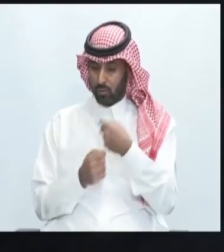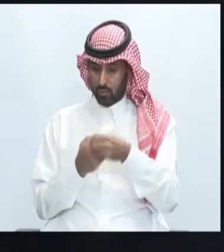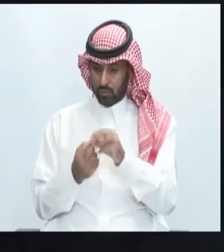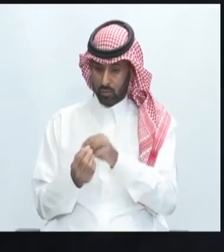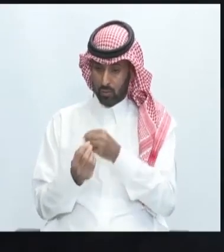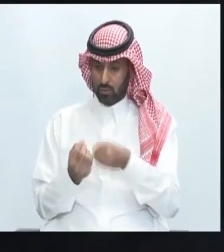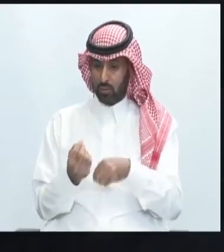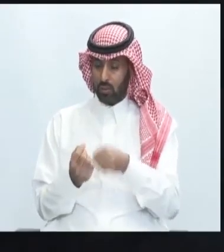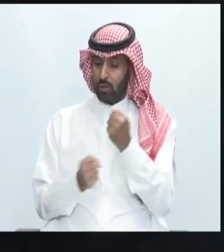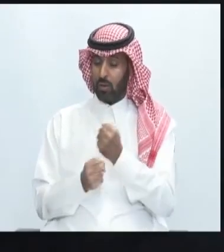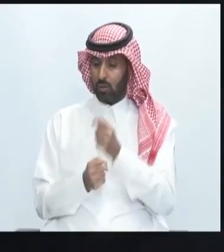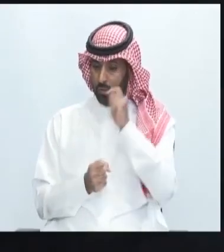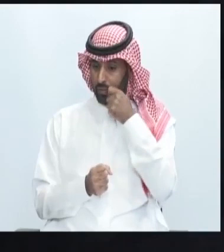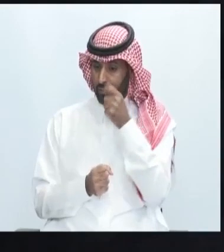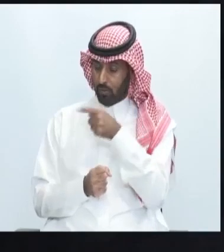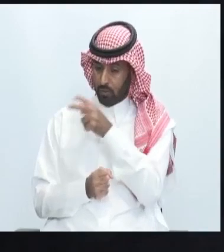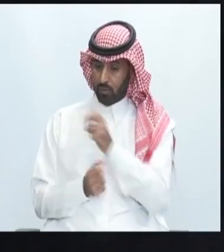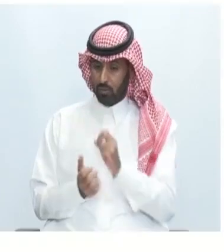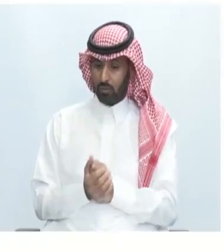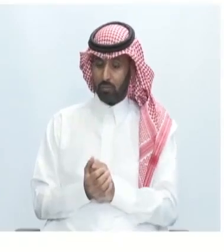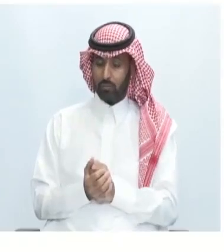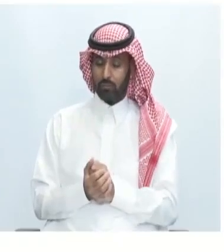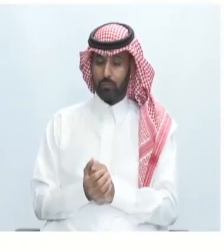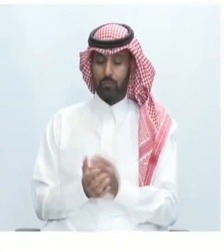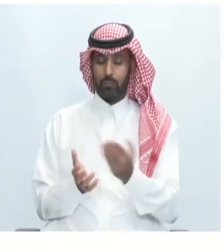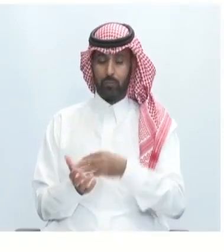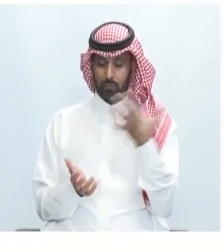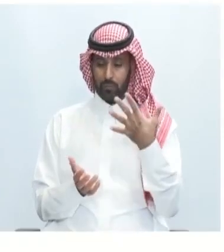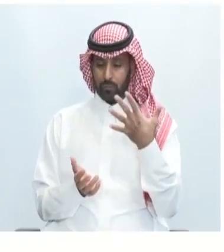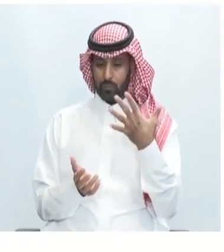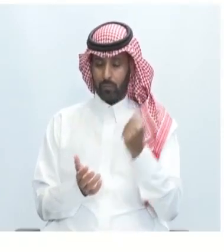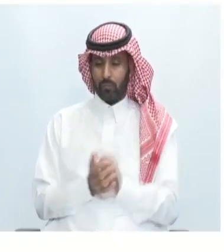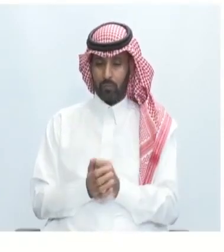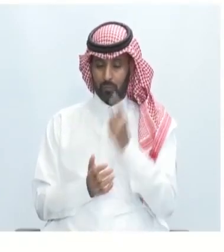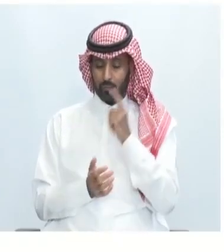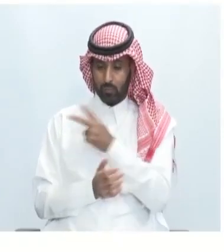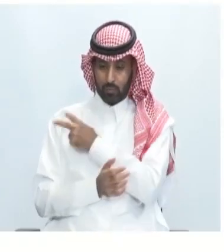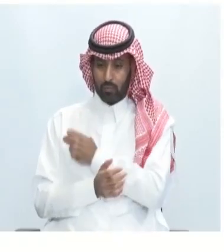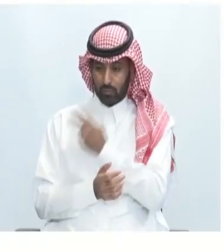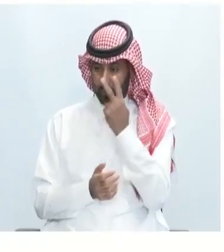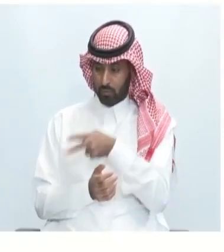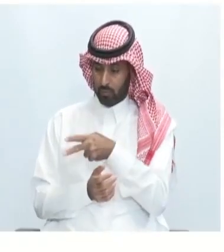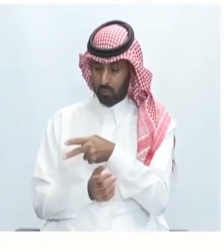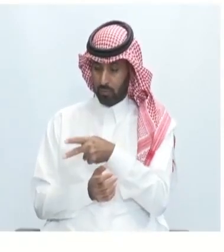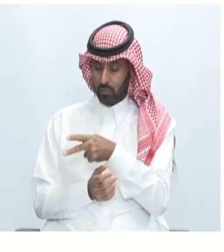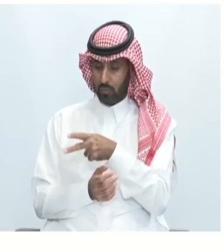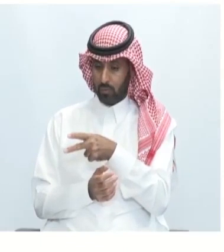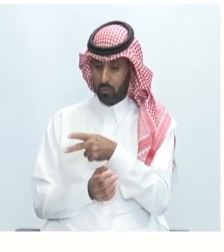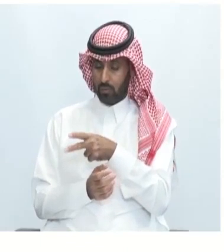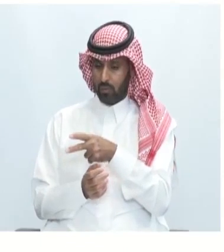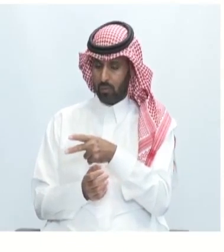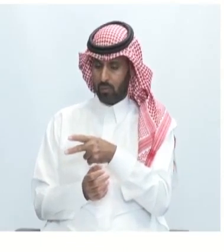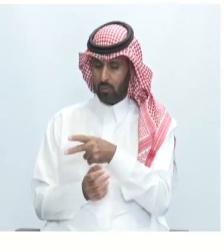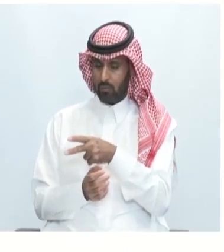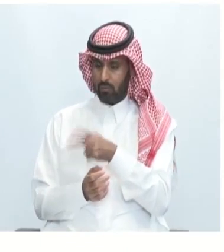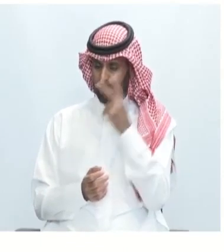here? Yes, that's correct, by the jury. Number five here, the police will fine him for littering